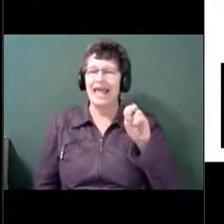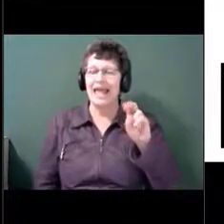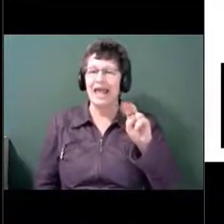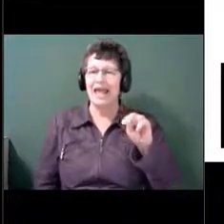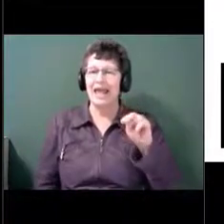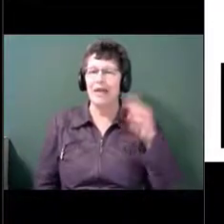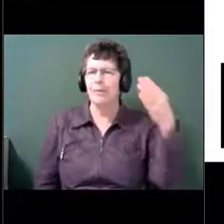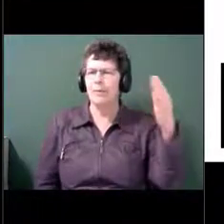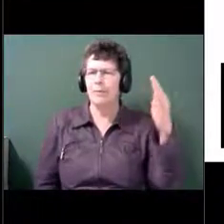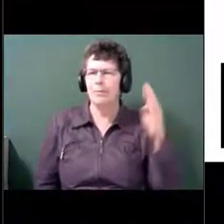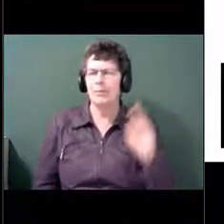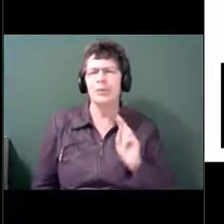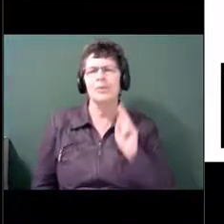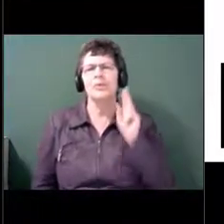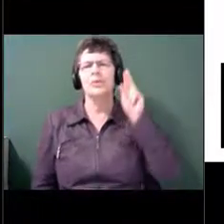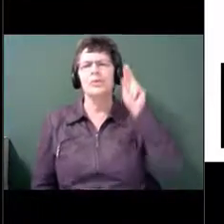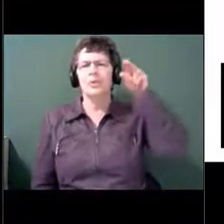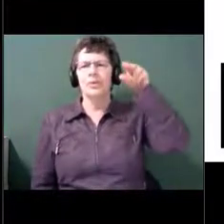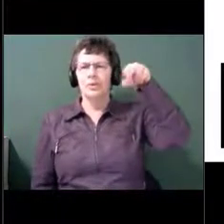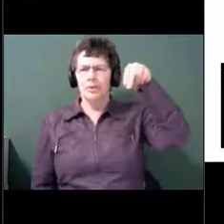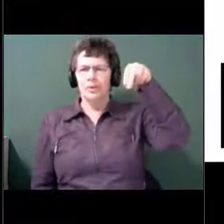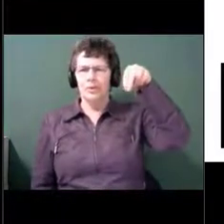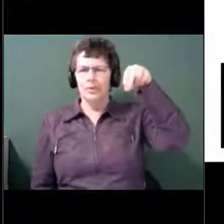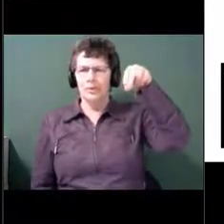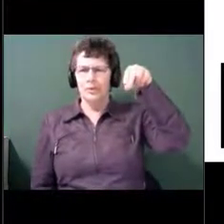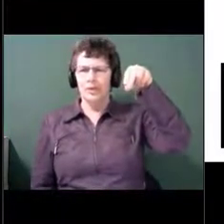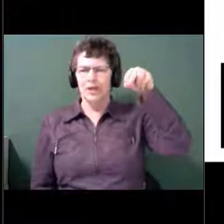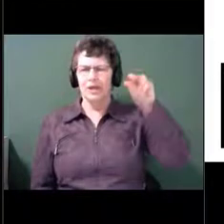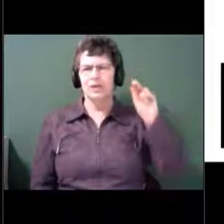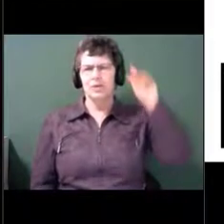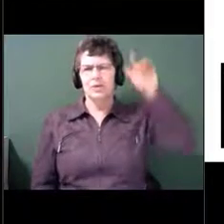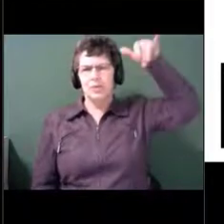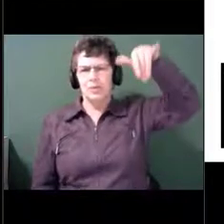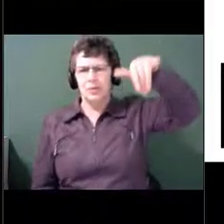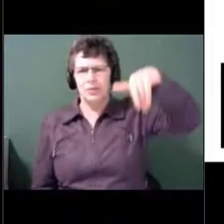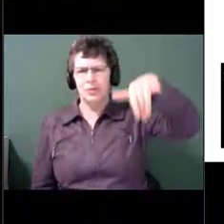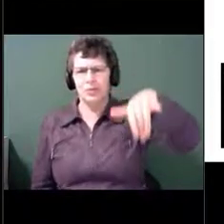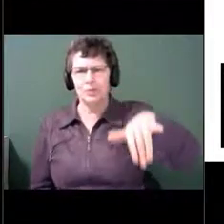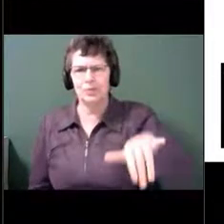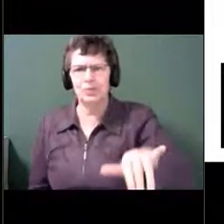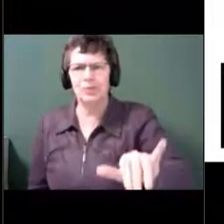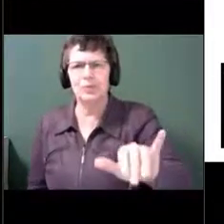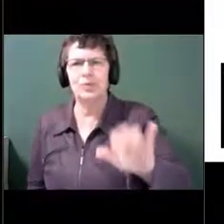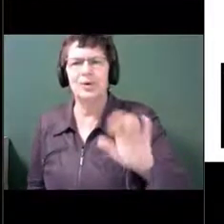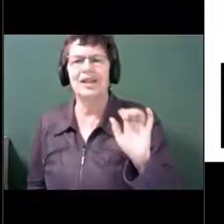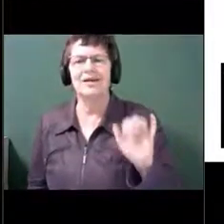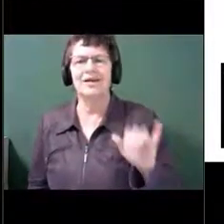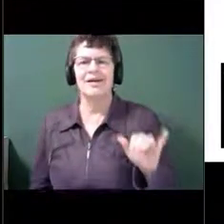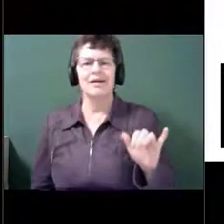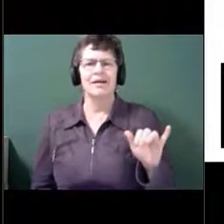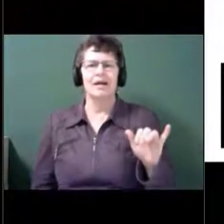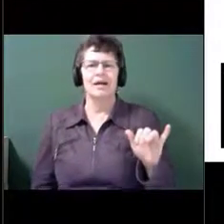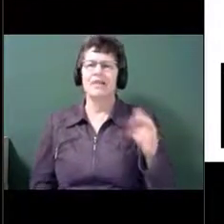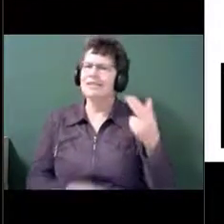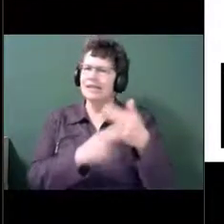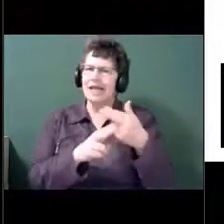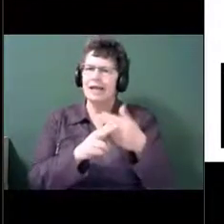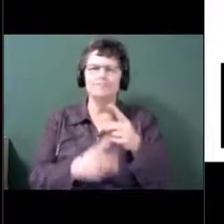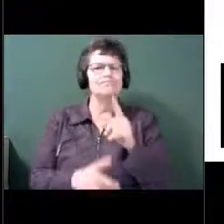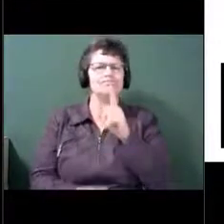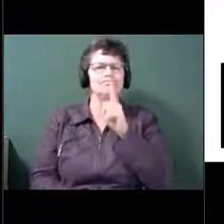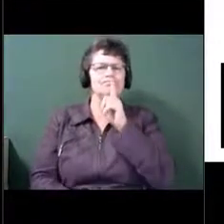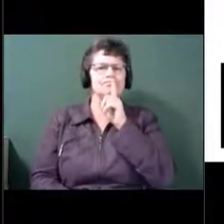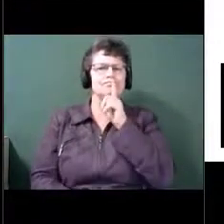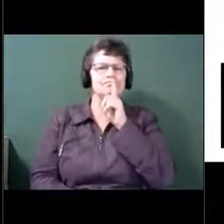From one of our participants who would prefer not to be named, but who is an extraordinary photographer. This is a beautiful,